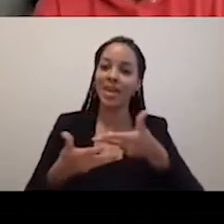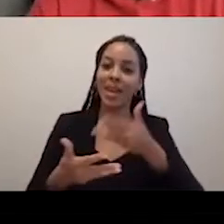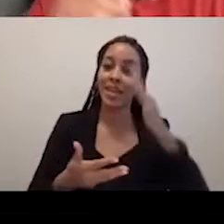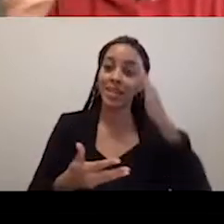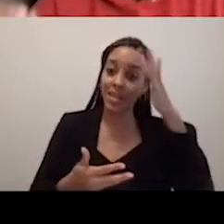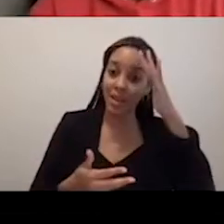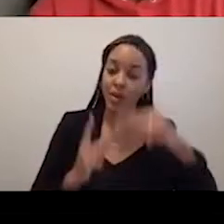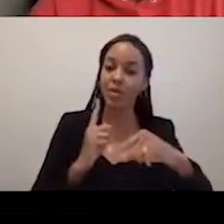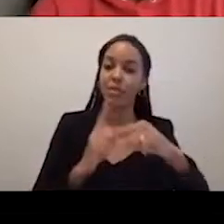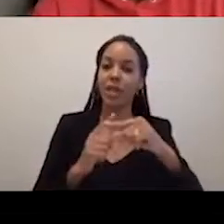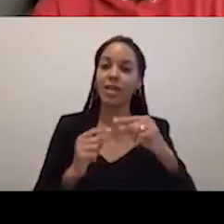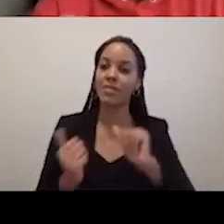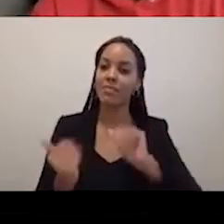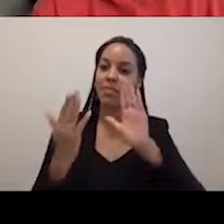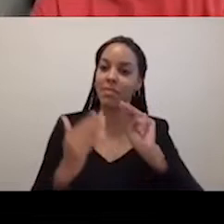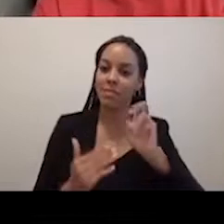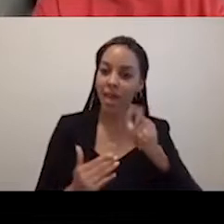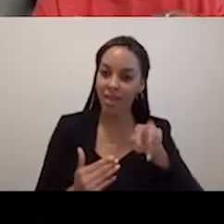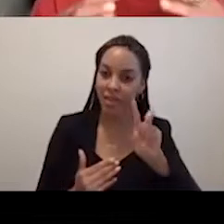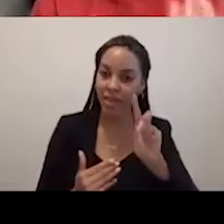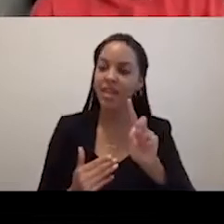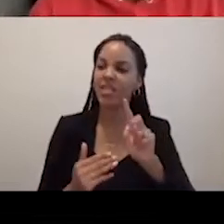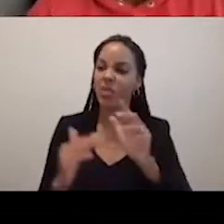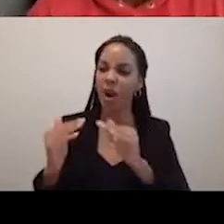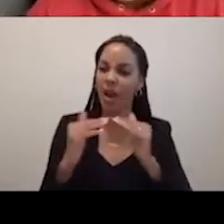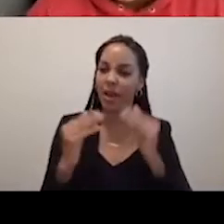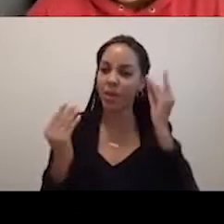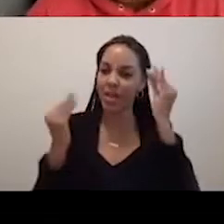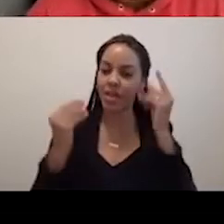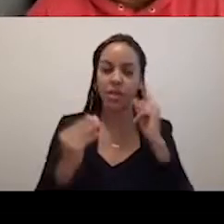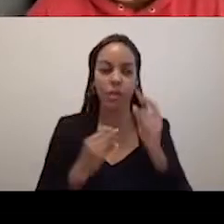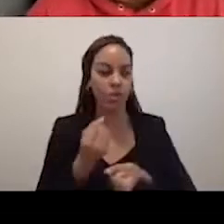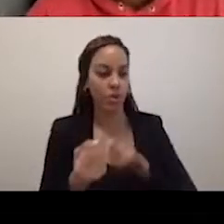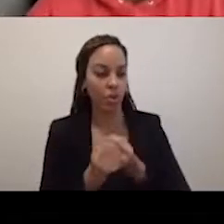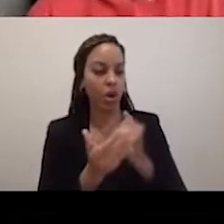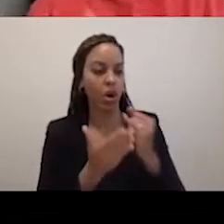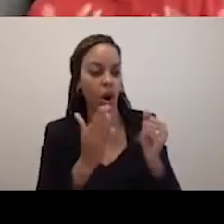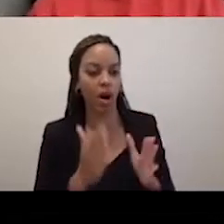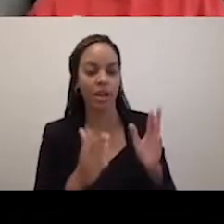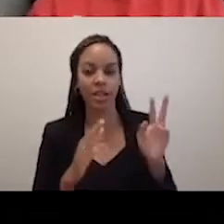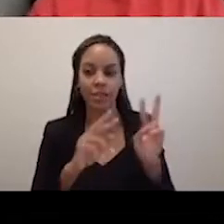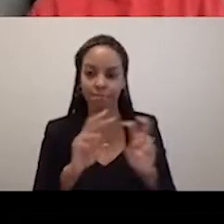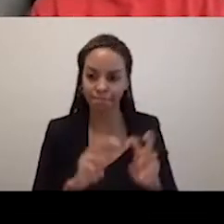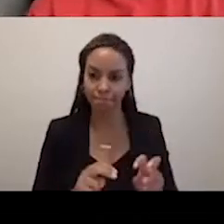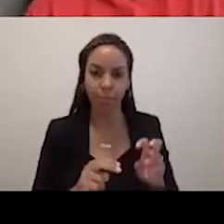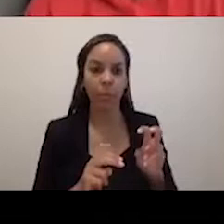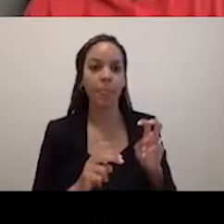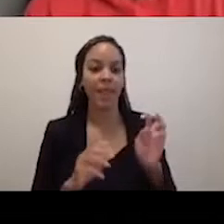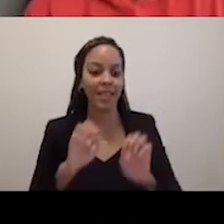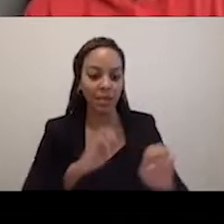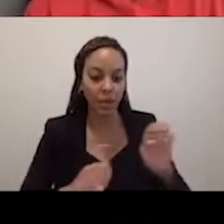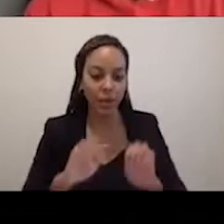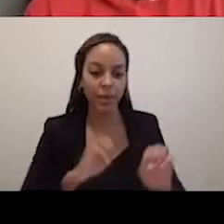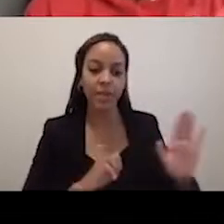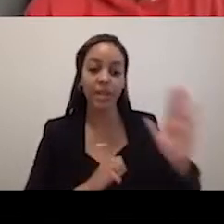science and equity thinking to support the artist's experimentation, their thinking, but also